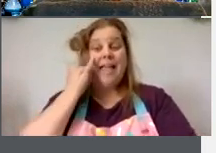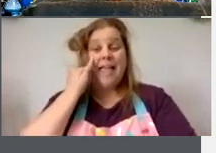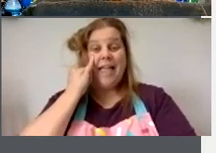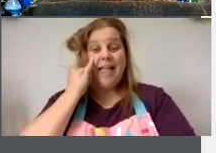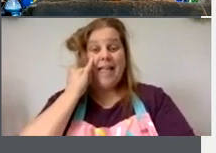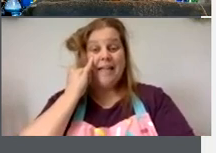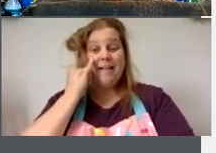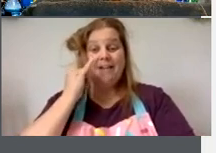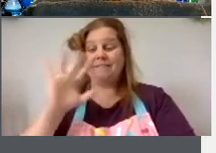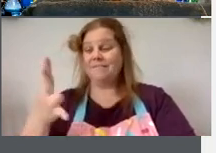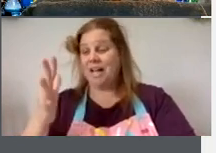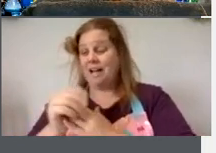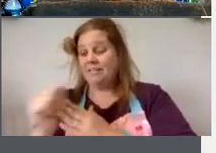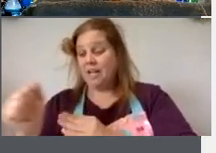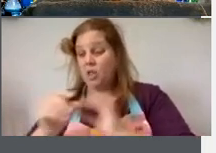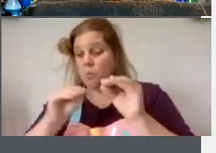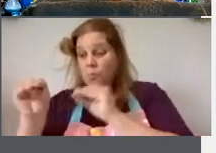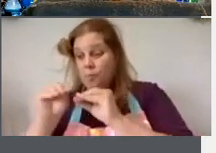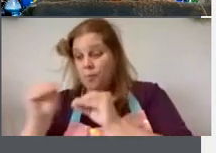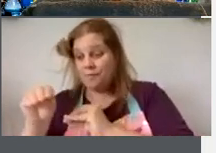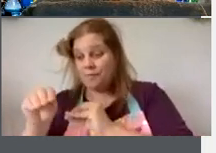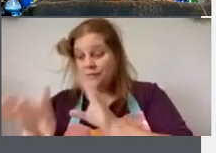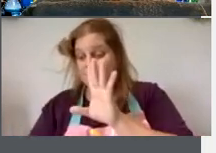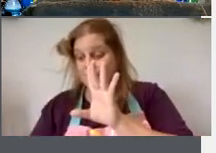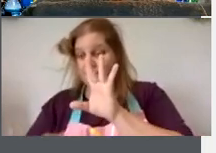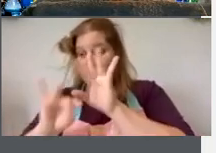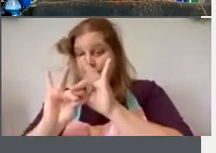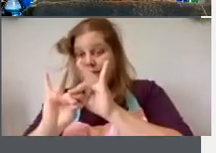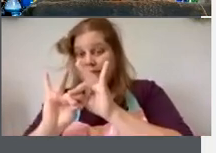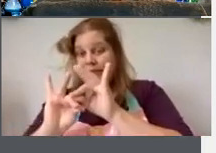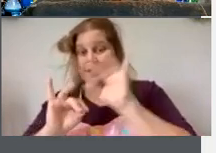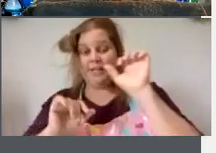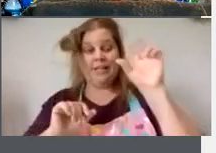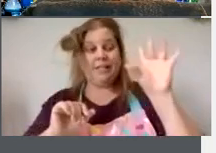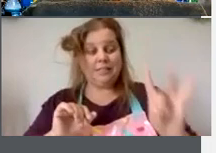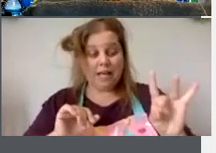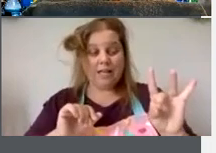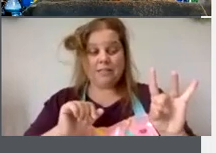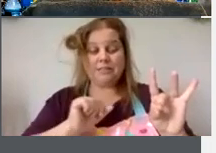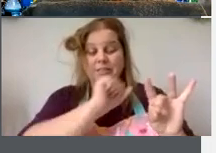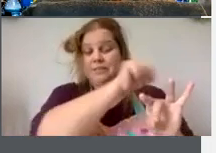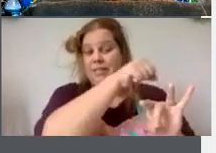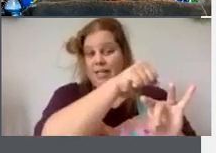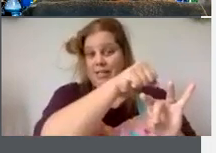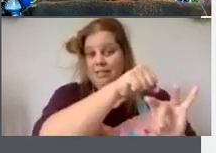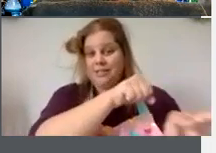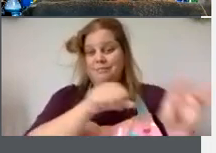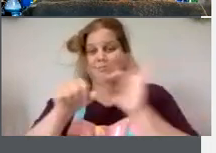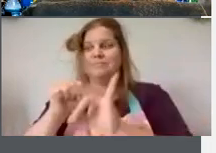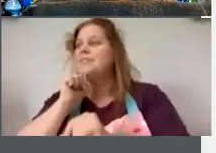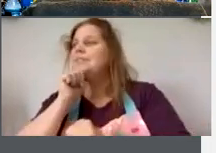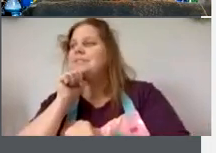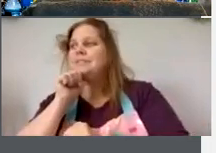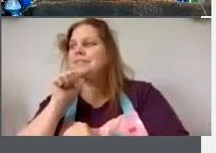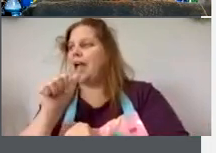moved, my $5 bill moved, you would mark yes, it stuck to the magnet, or no,